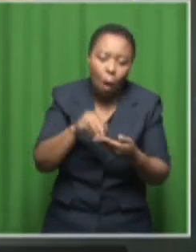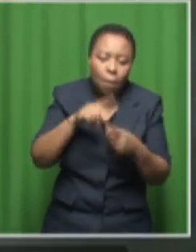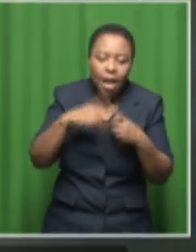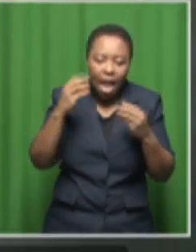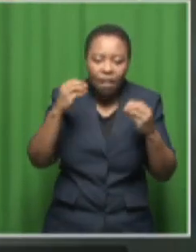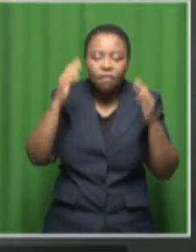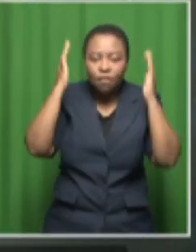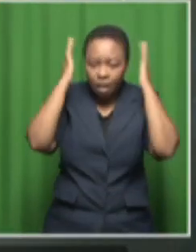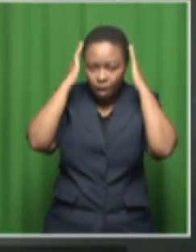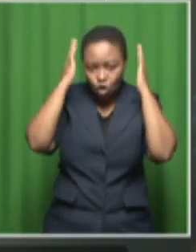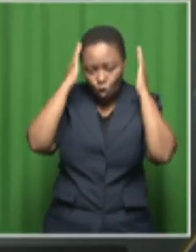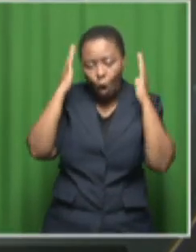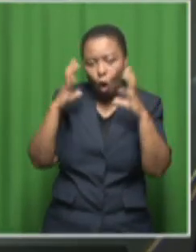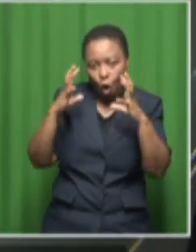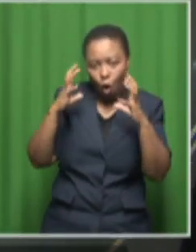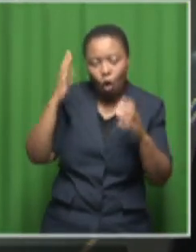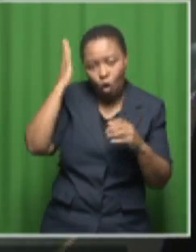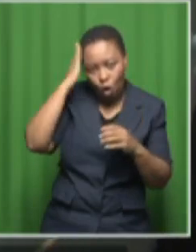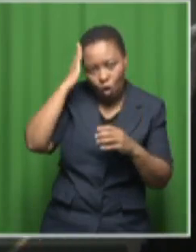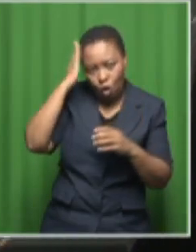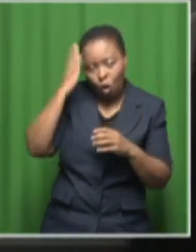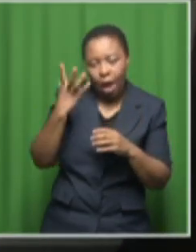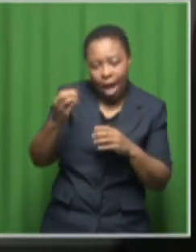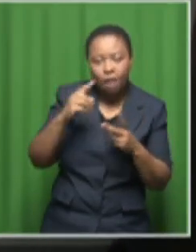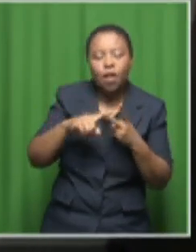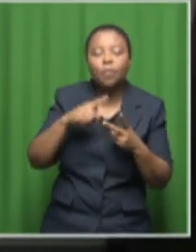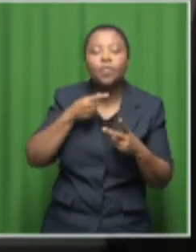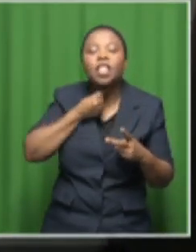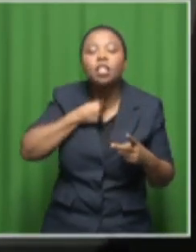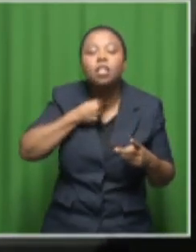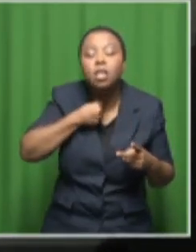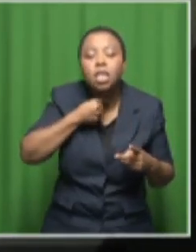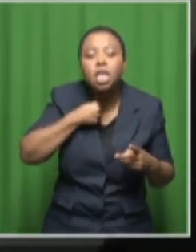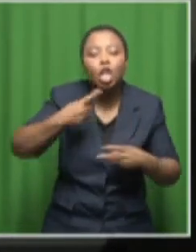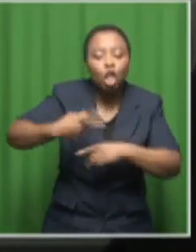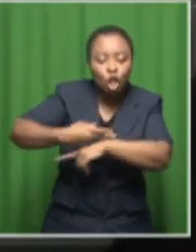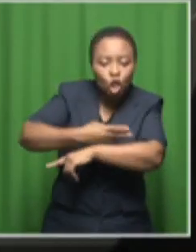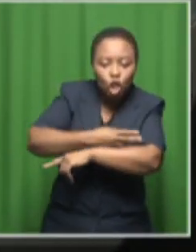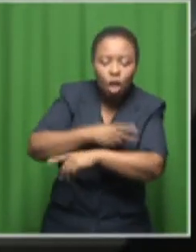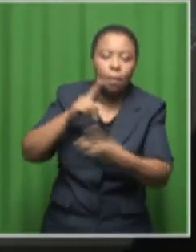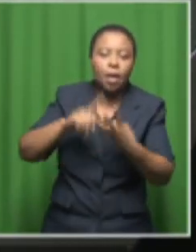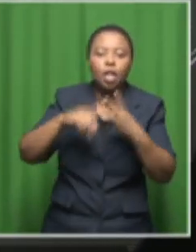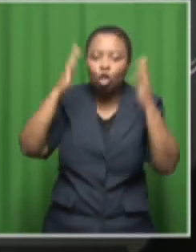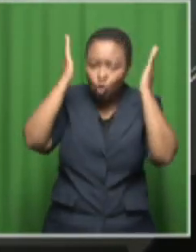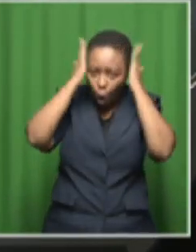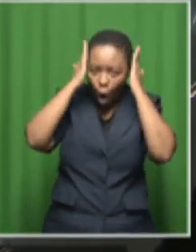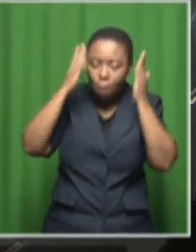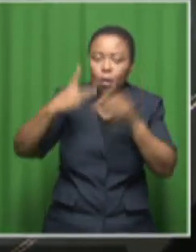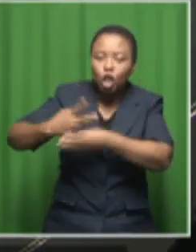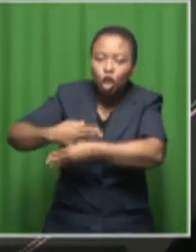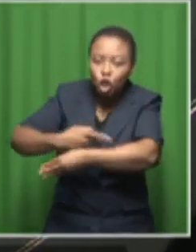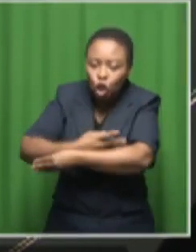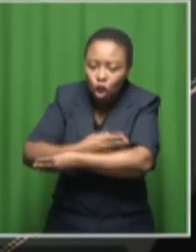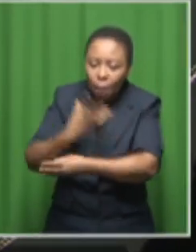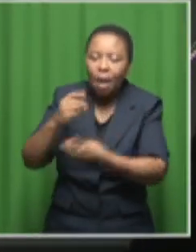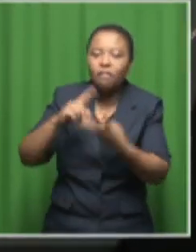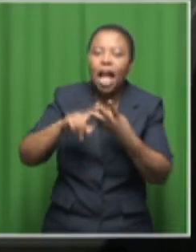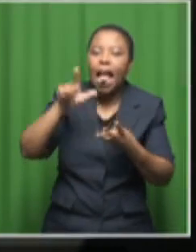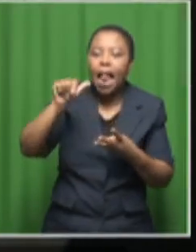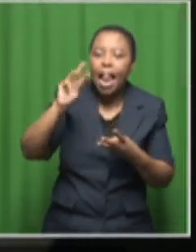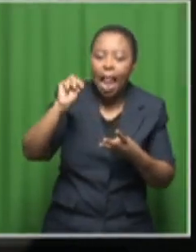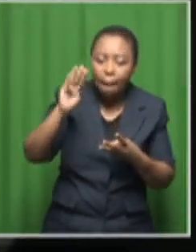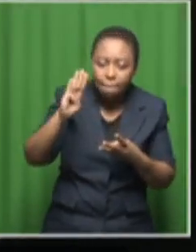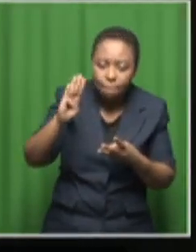enhloko yenkomo, and we have sheep trotters, sheep scop, sheep lamb stew as